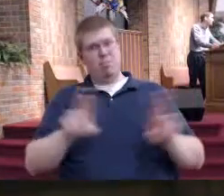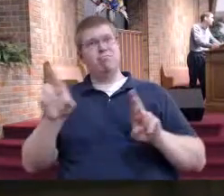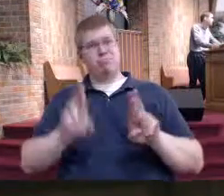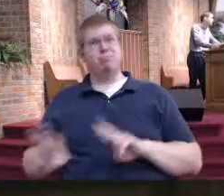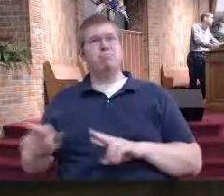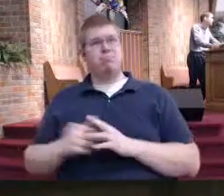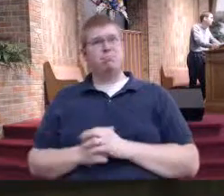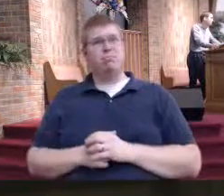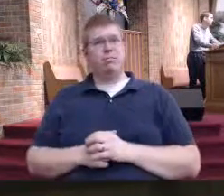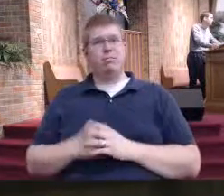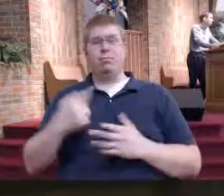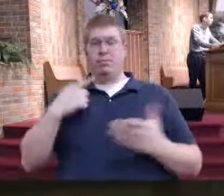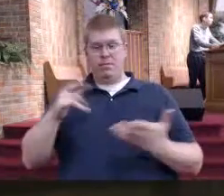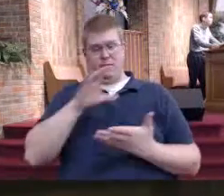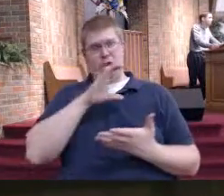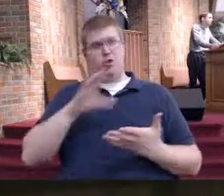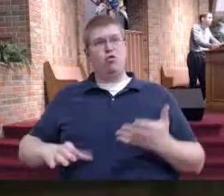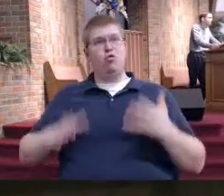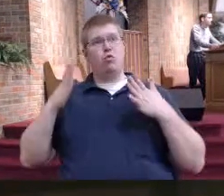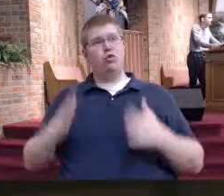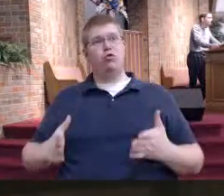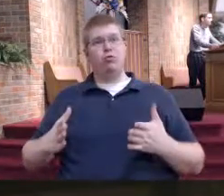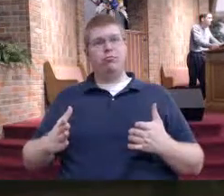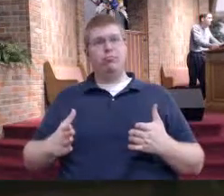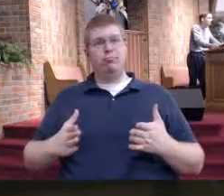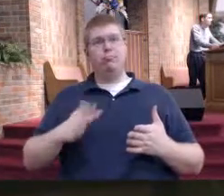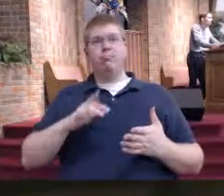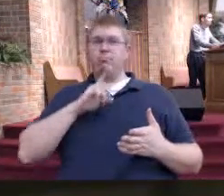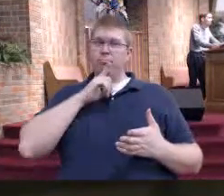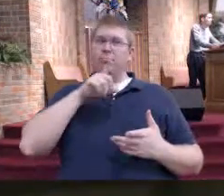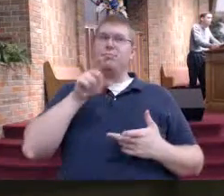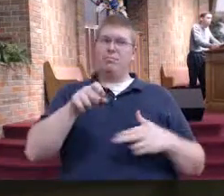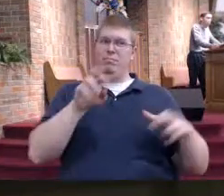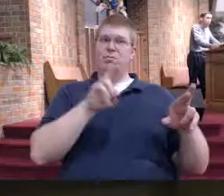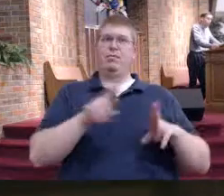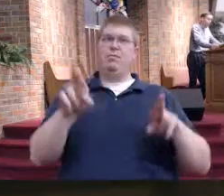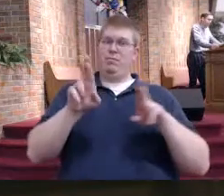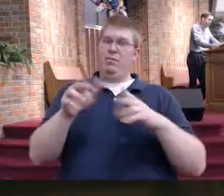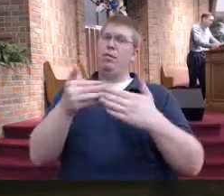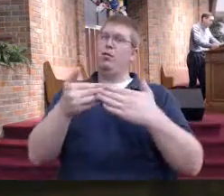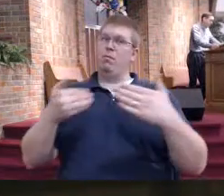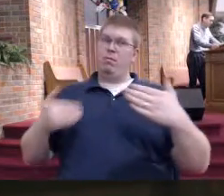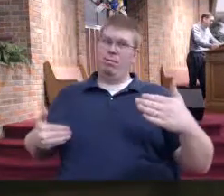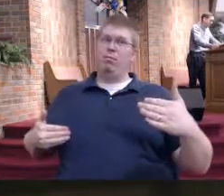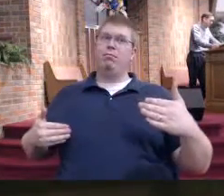chance to prepare for, before we pass from this earth.